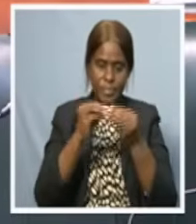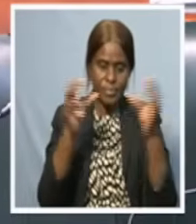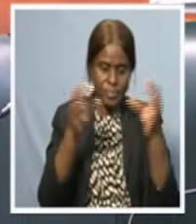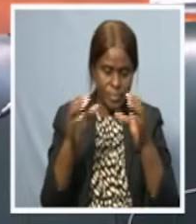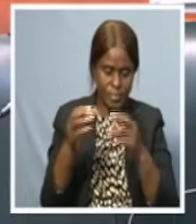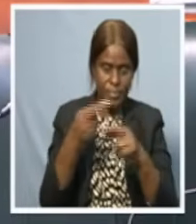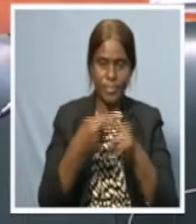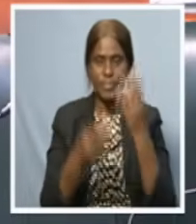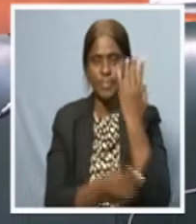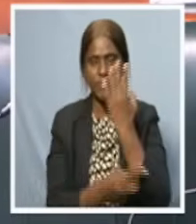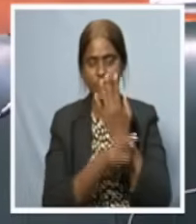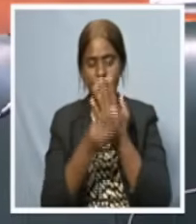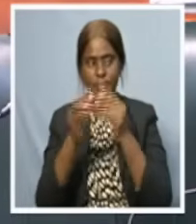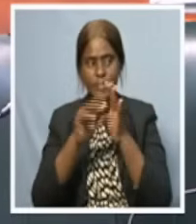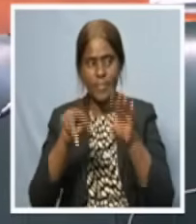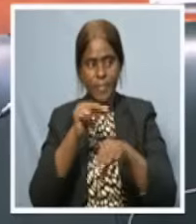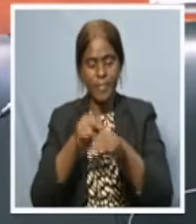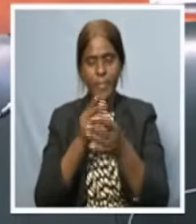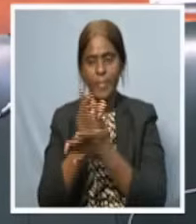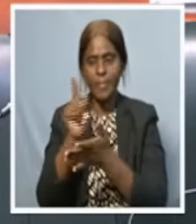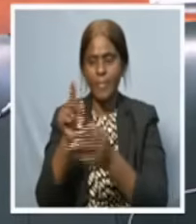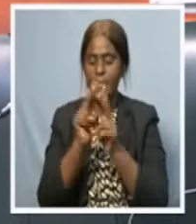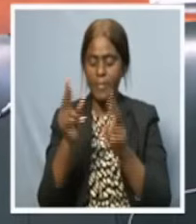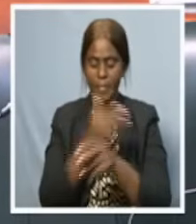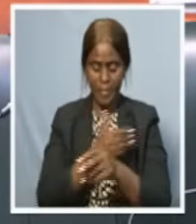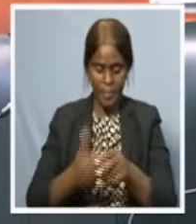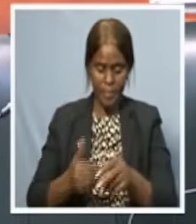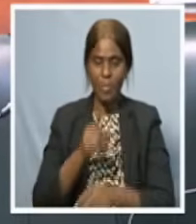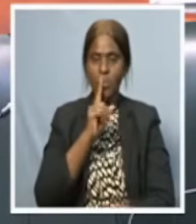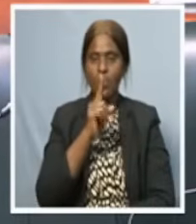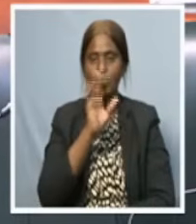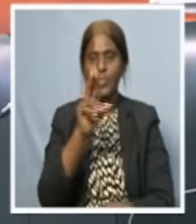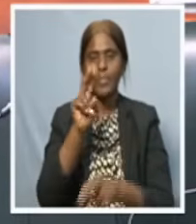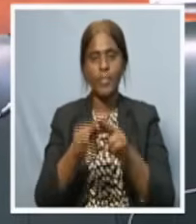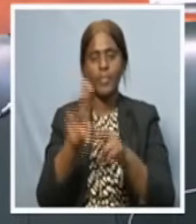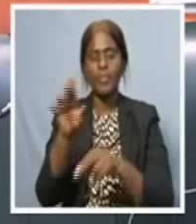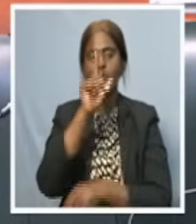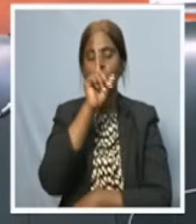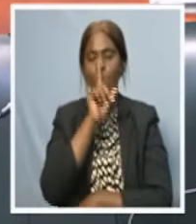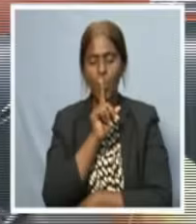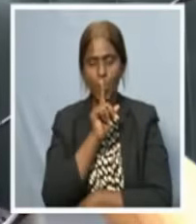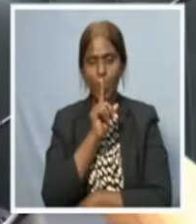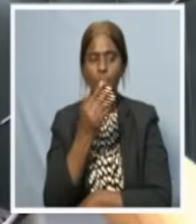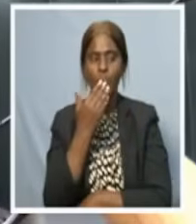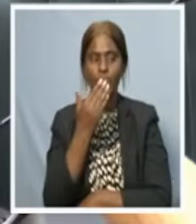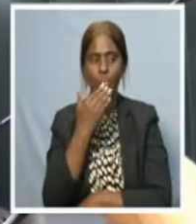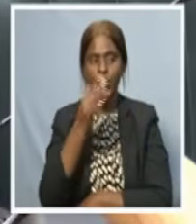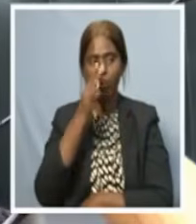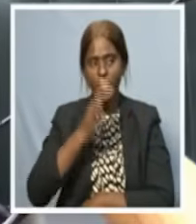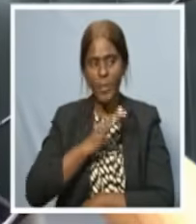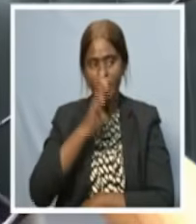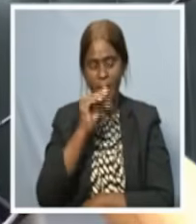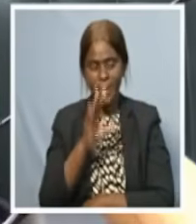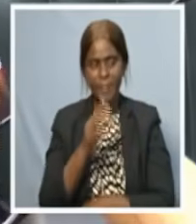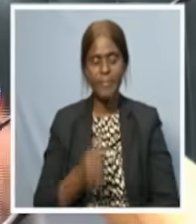ambulances, more development in the... Is she in order, Madam Speaker, on a very serious note, to sit there quietly? I thank you, Madam Speaker.